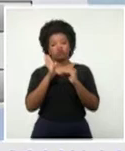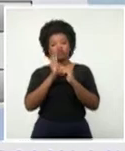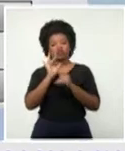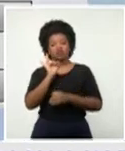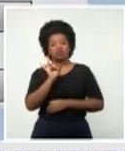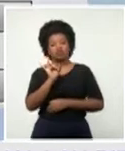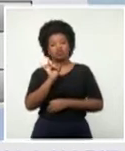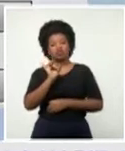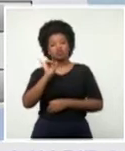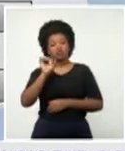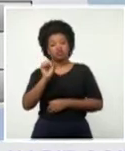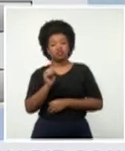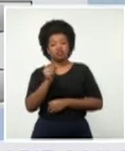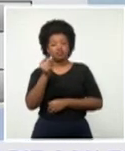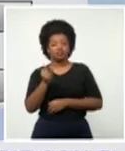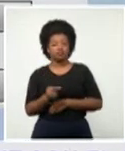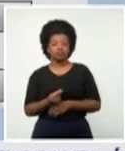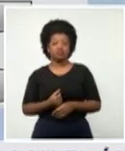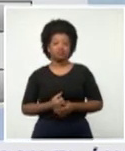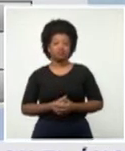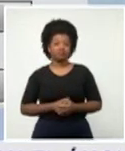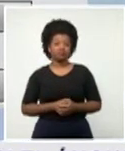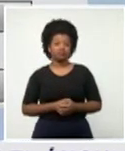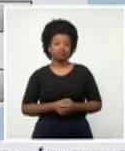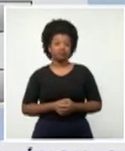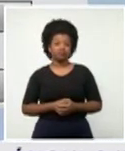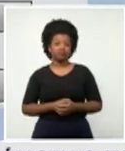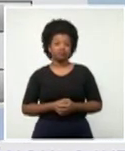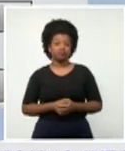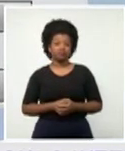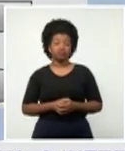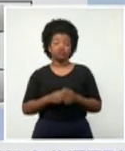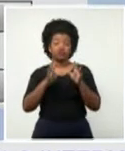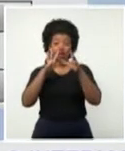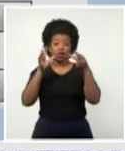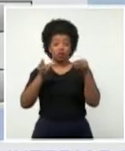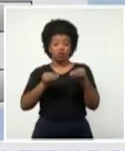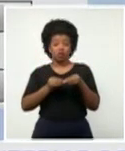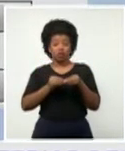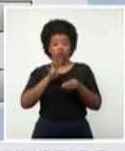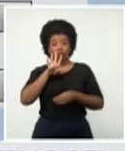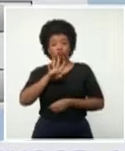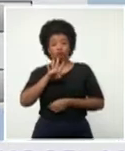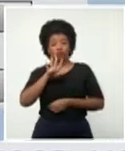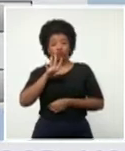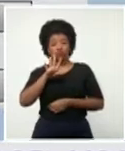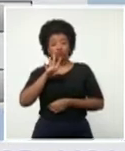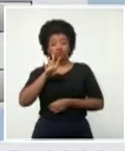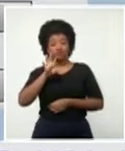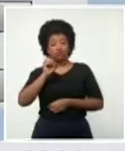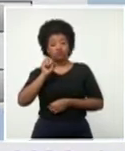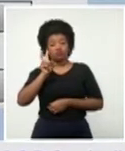4,760 people died due to COVID-19, totaling